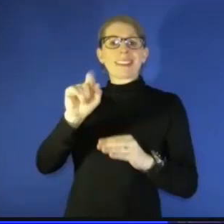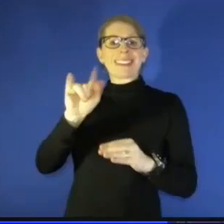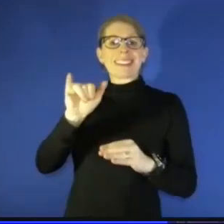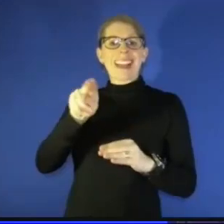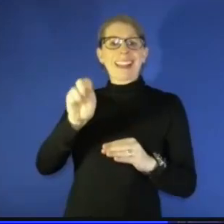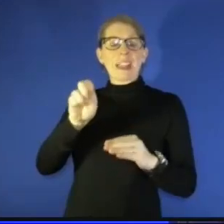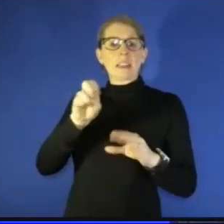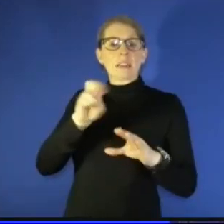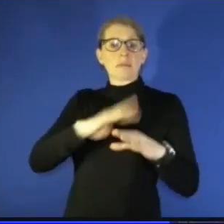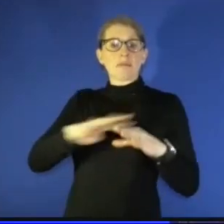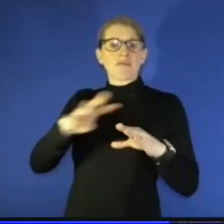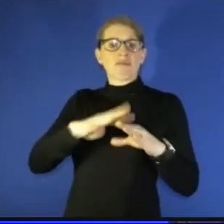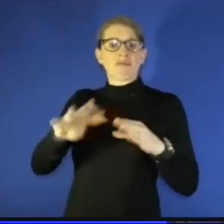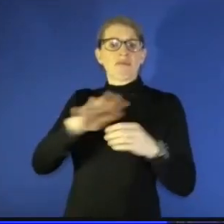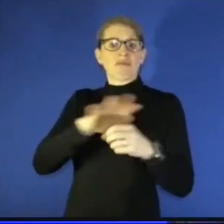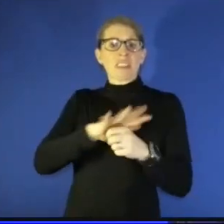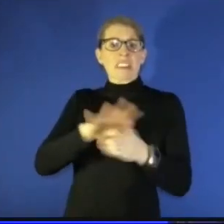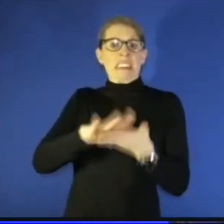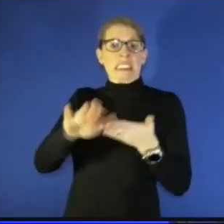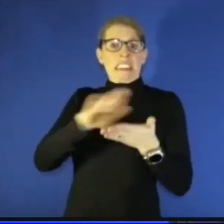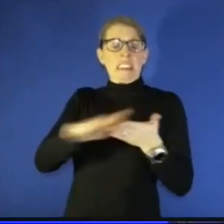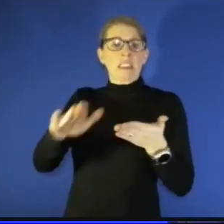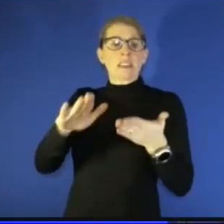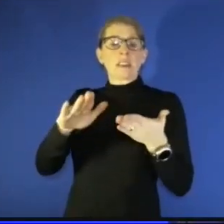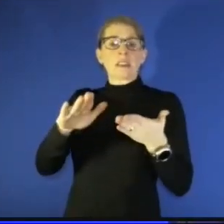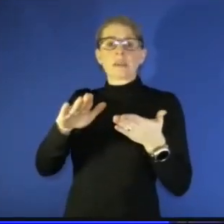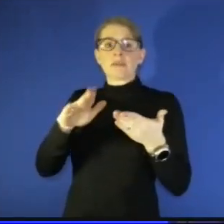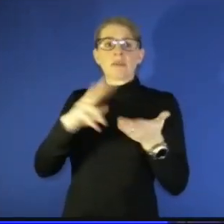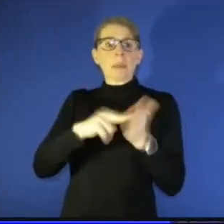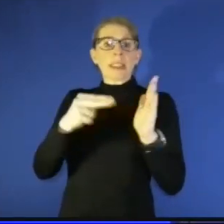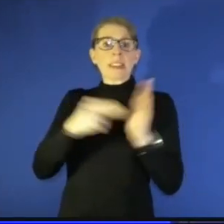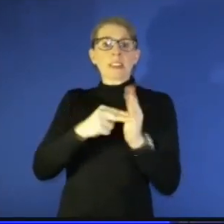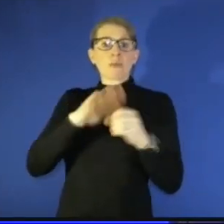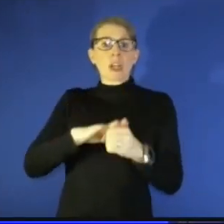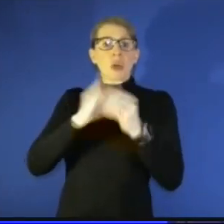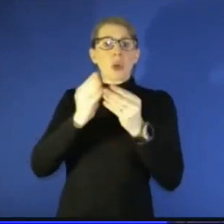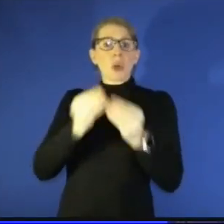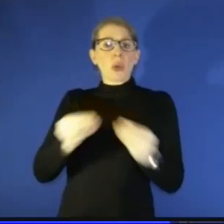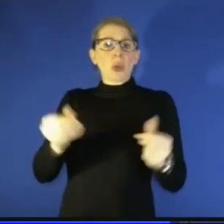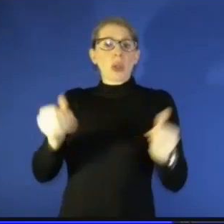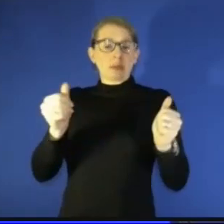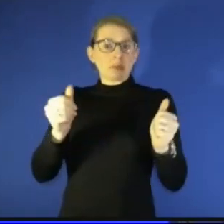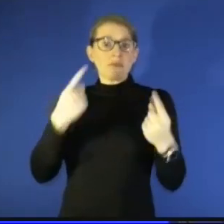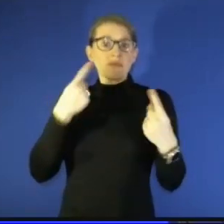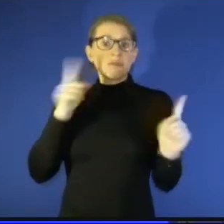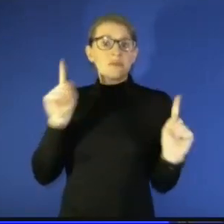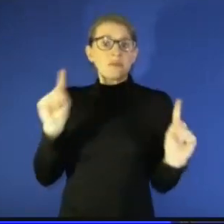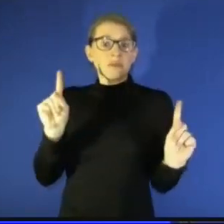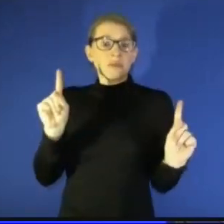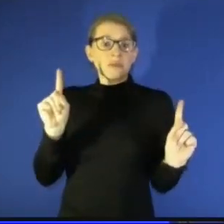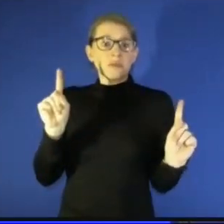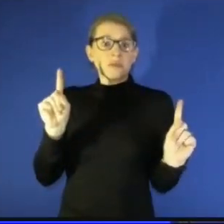brain. Excellent operation, very effective in relieving pressure from the brain.